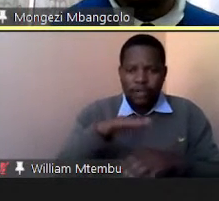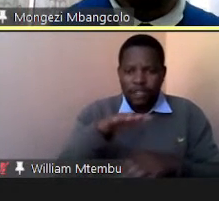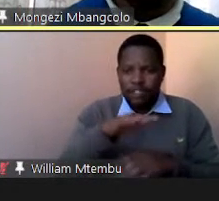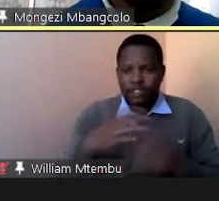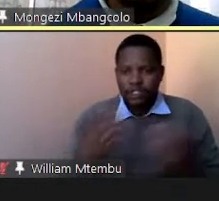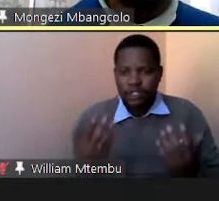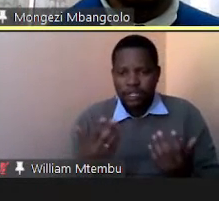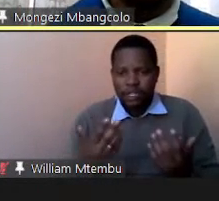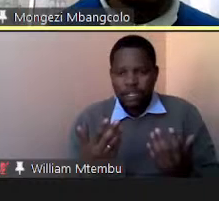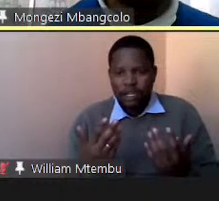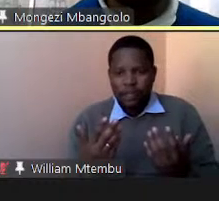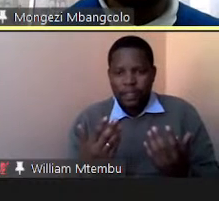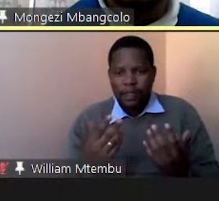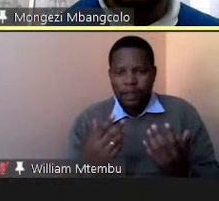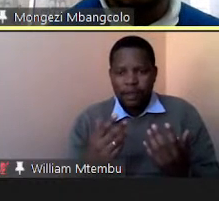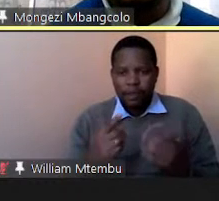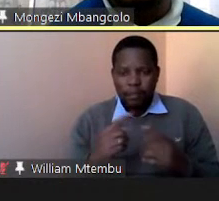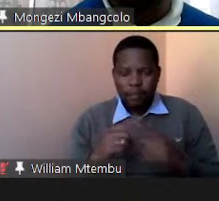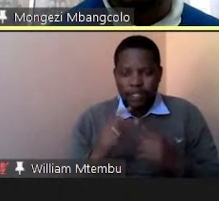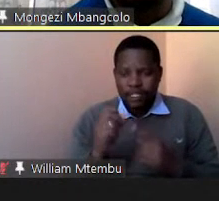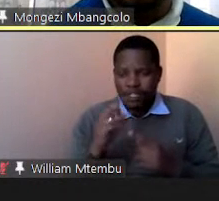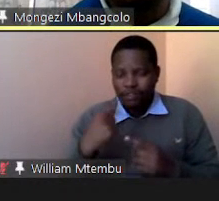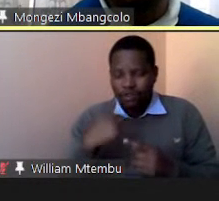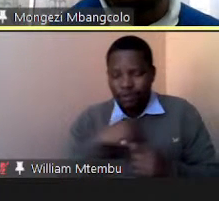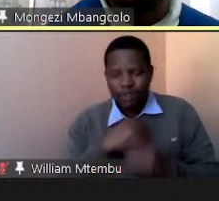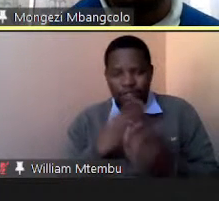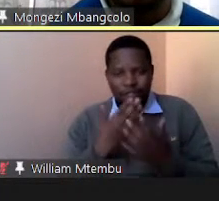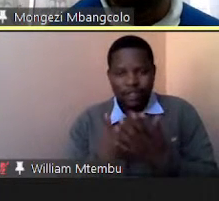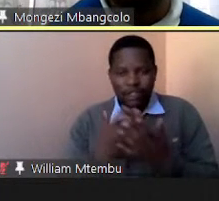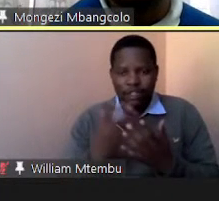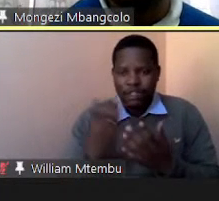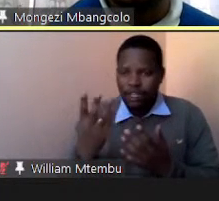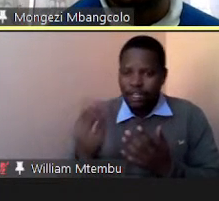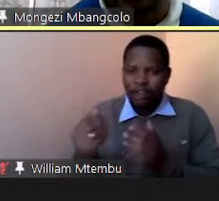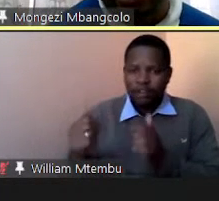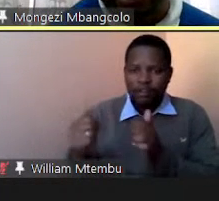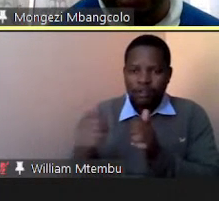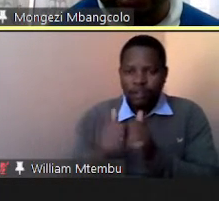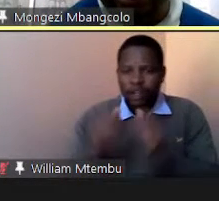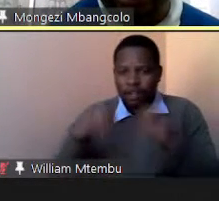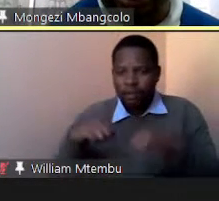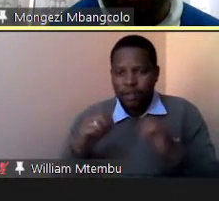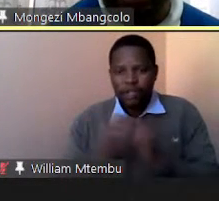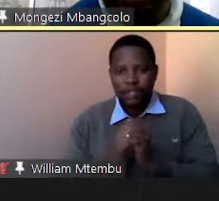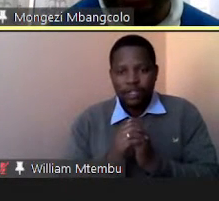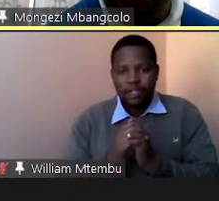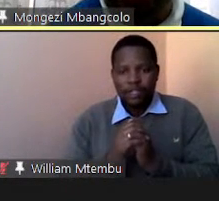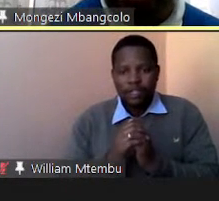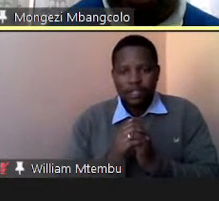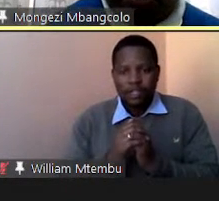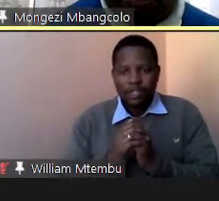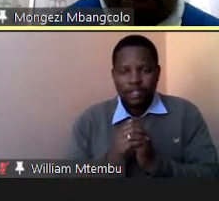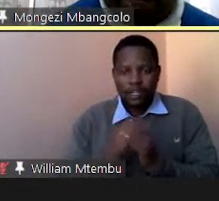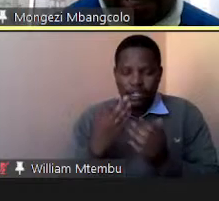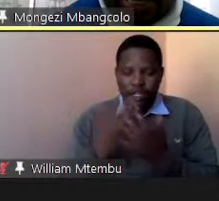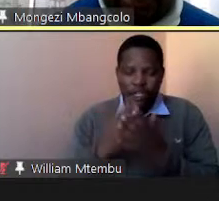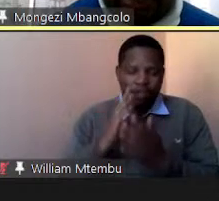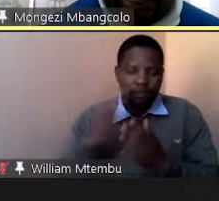if we can have a coordinated aggregation there in that space, maybe we will be able to beat the sustainability.